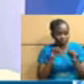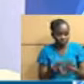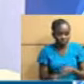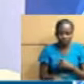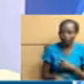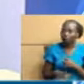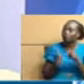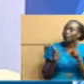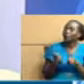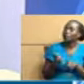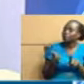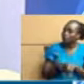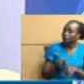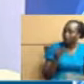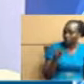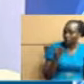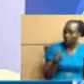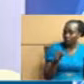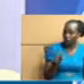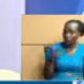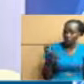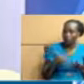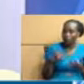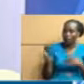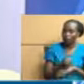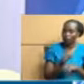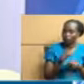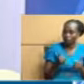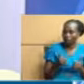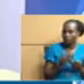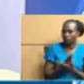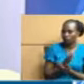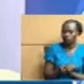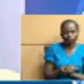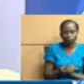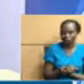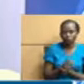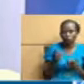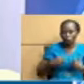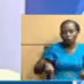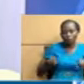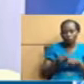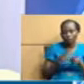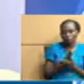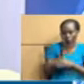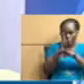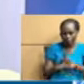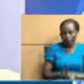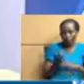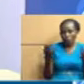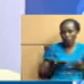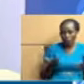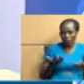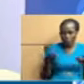So even those that are really employed, they are not gainfully employed. So we are all living on the margin, especially